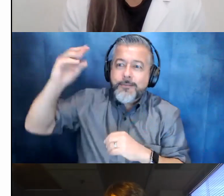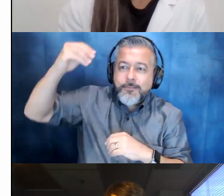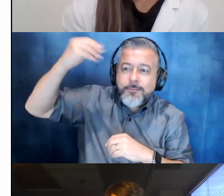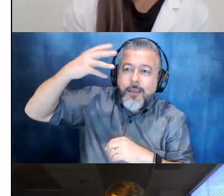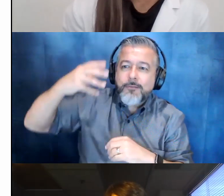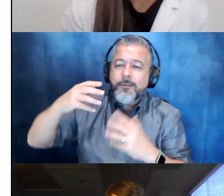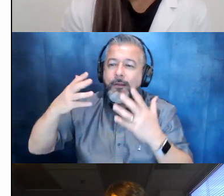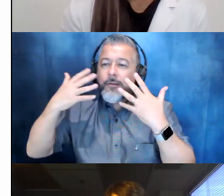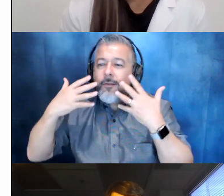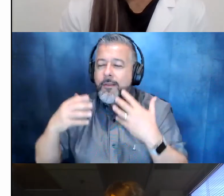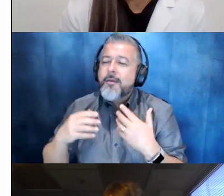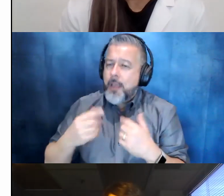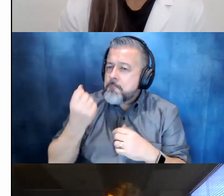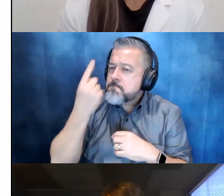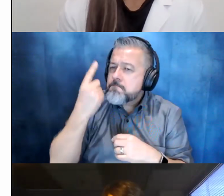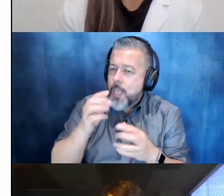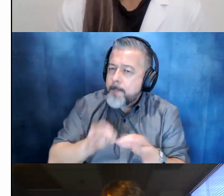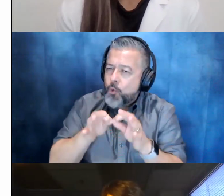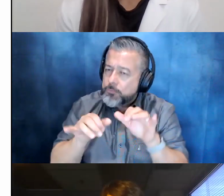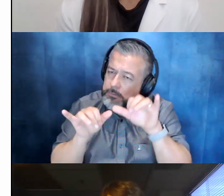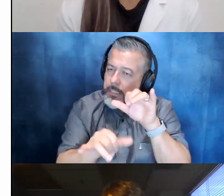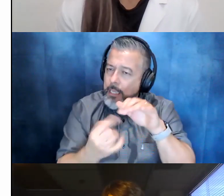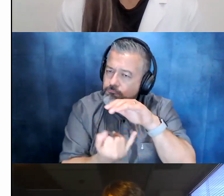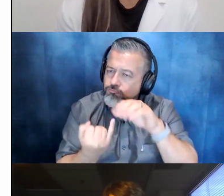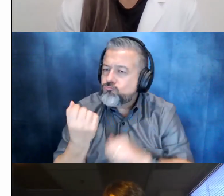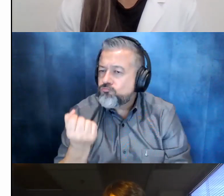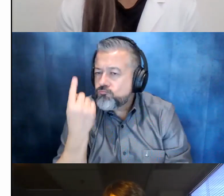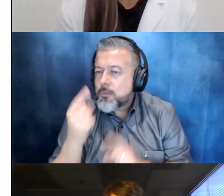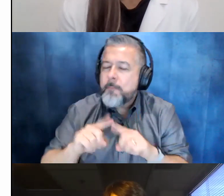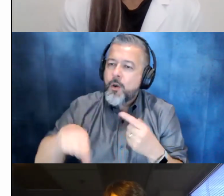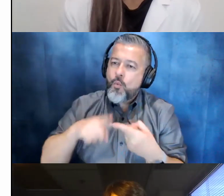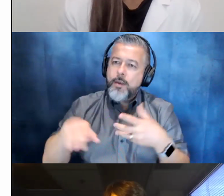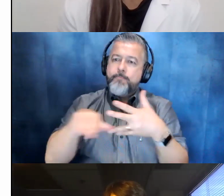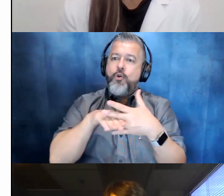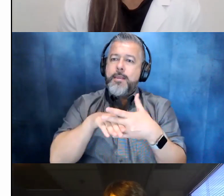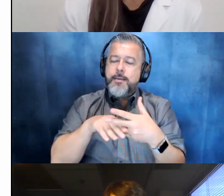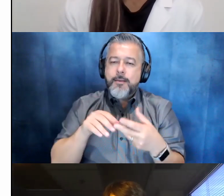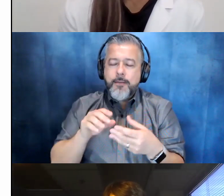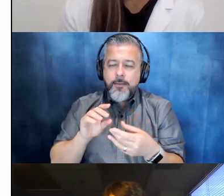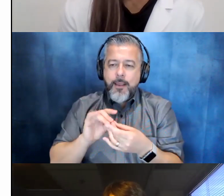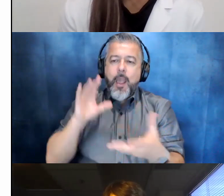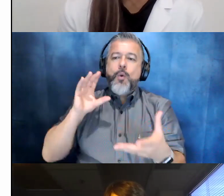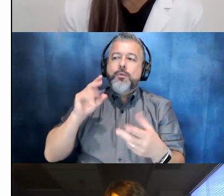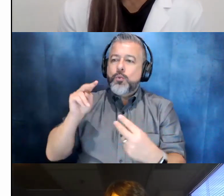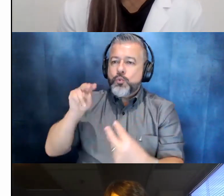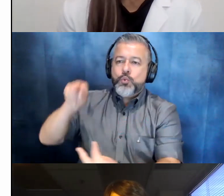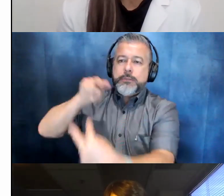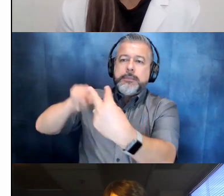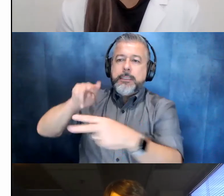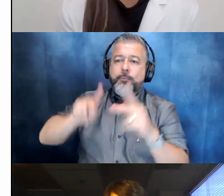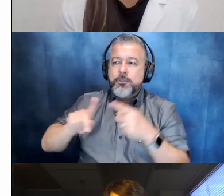But when do they get a break from that? Mm-hmm. And if they don't, what can we do to make that happen for my loved